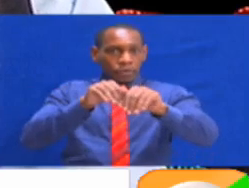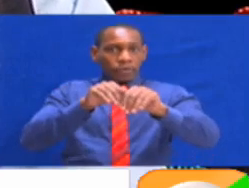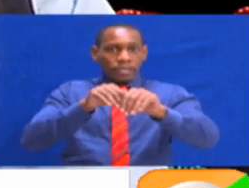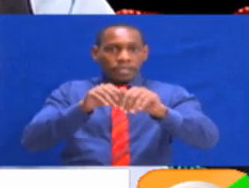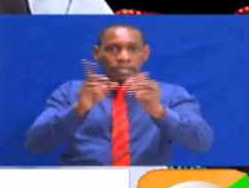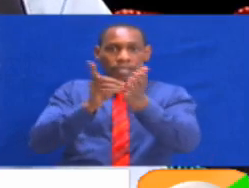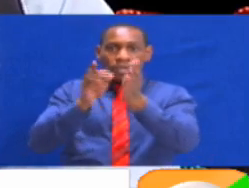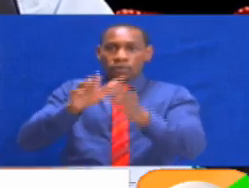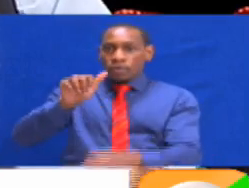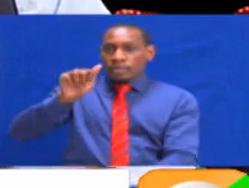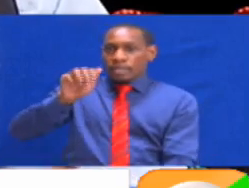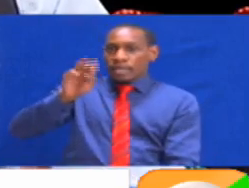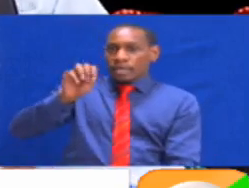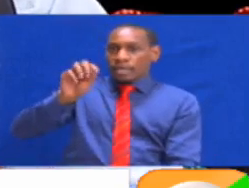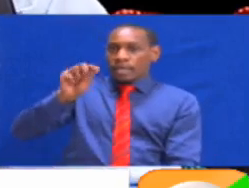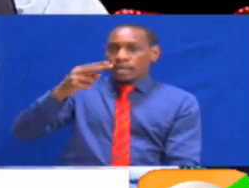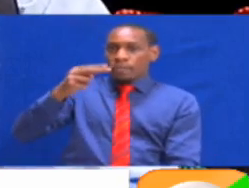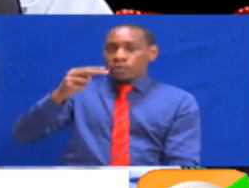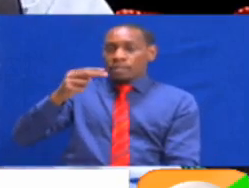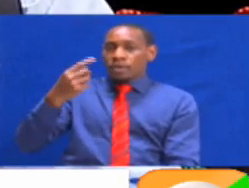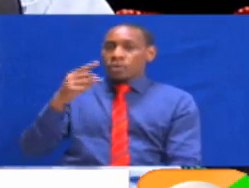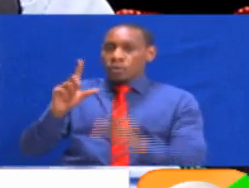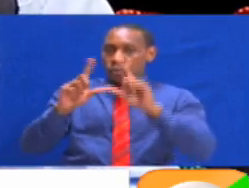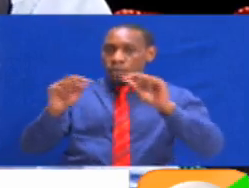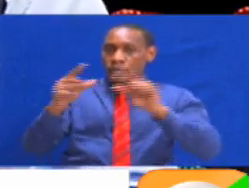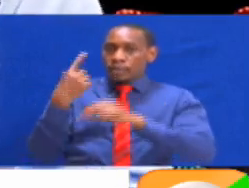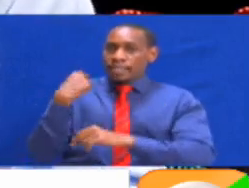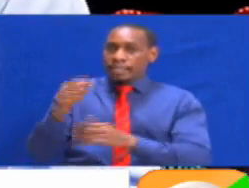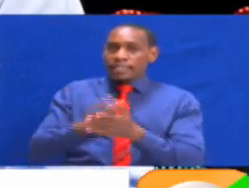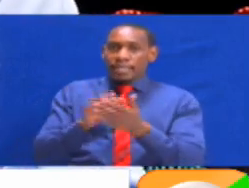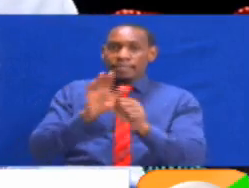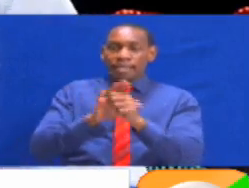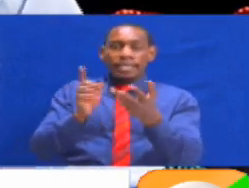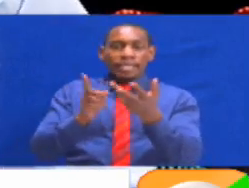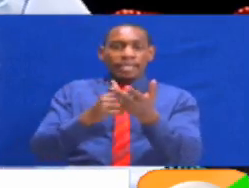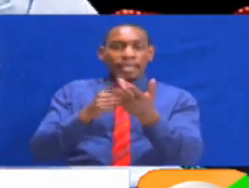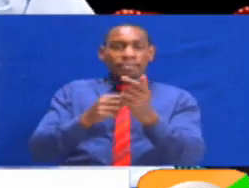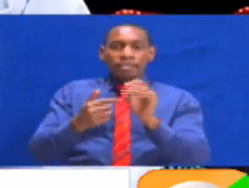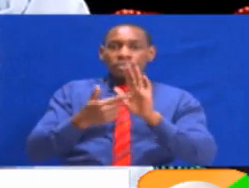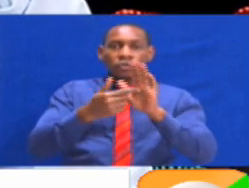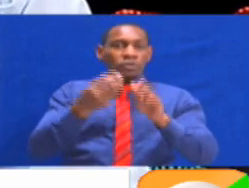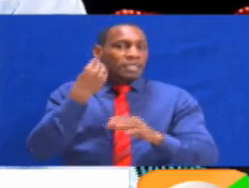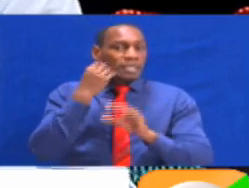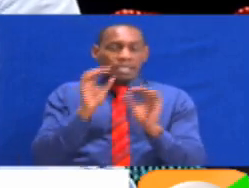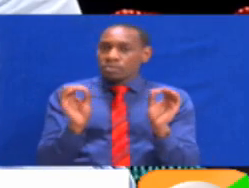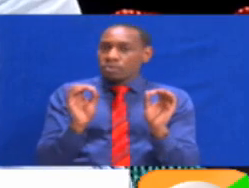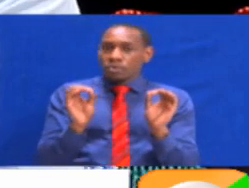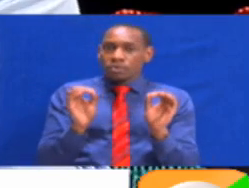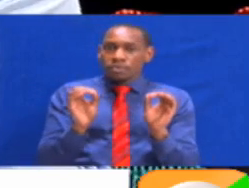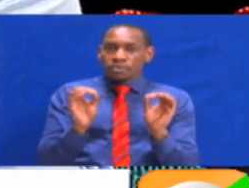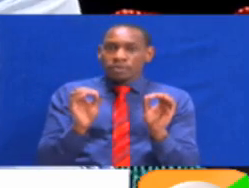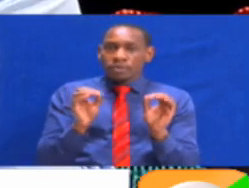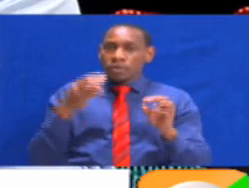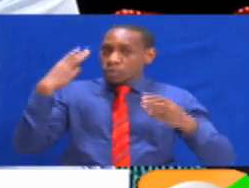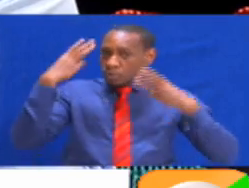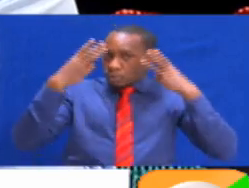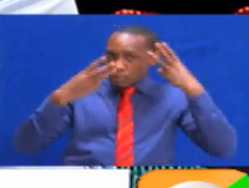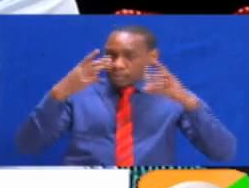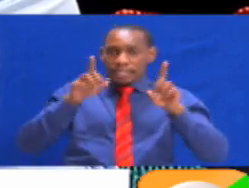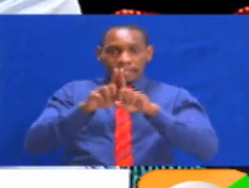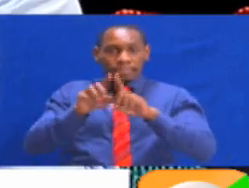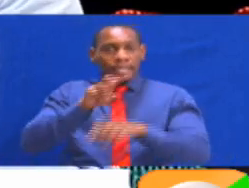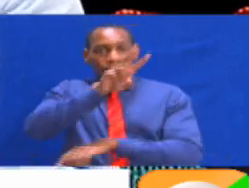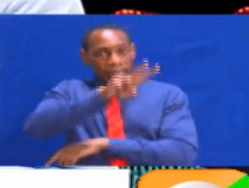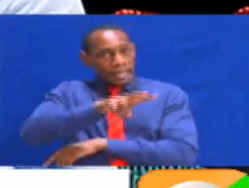Dr. Moth was talking about yesterday, a lot of these numbers are asymptomatic. You can't see the symptoms. Mm-hmm. I'm worried about that